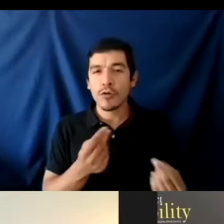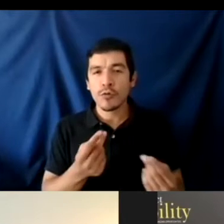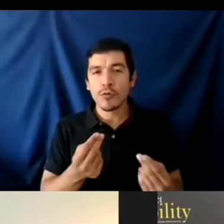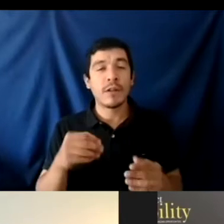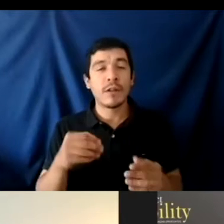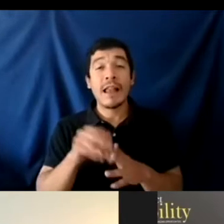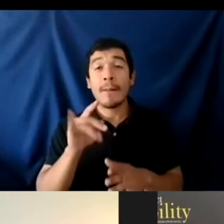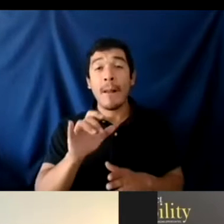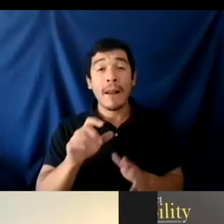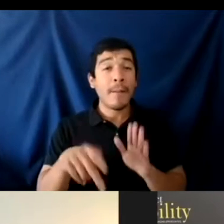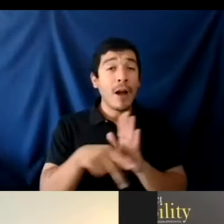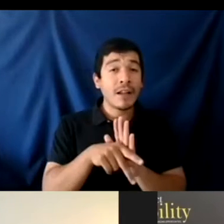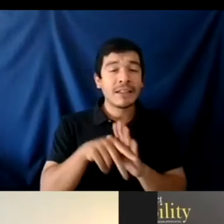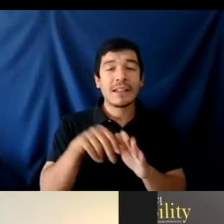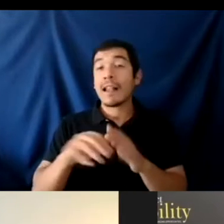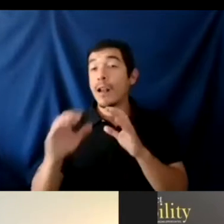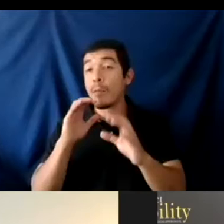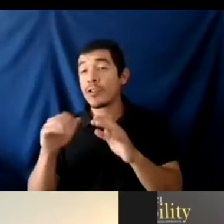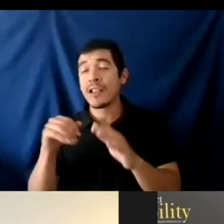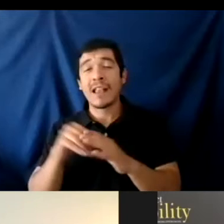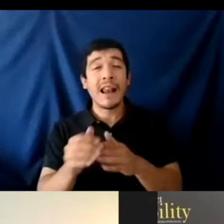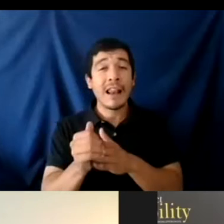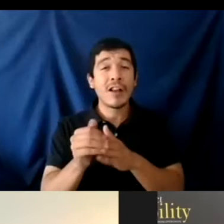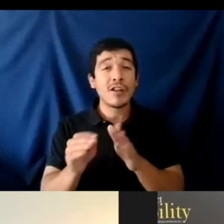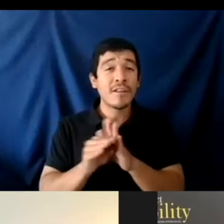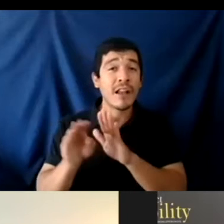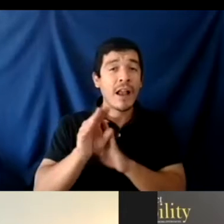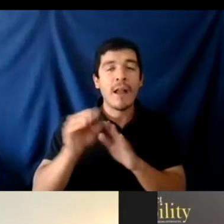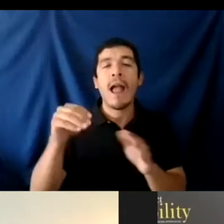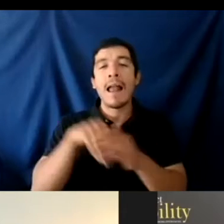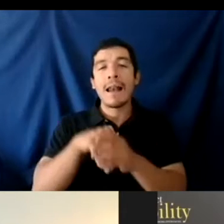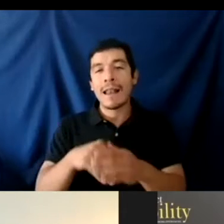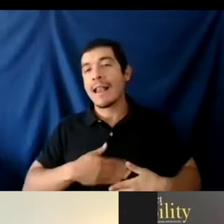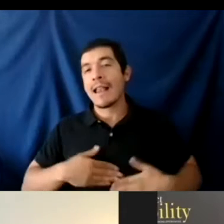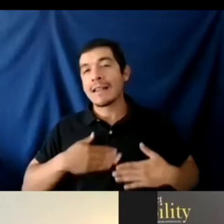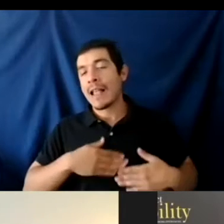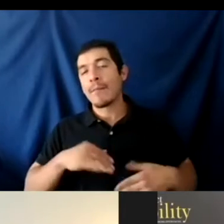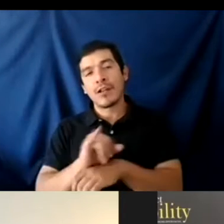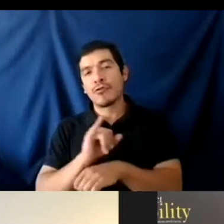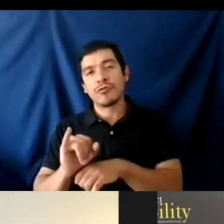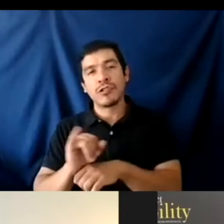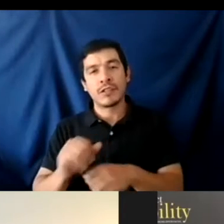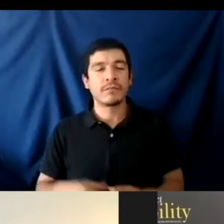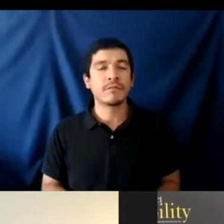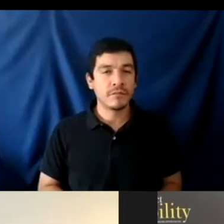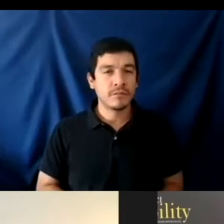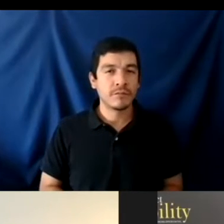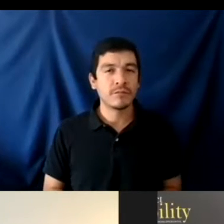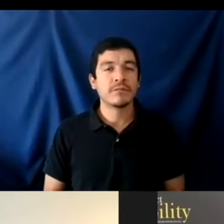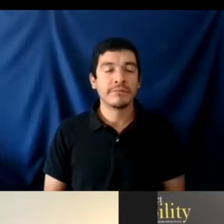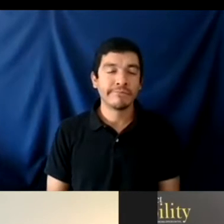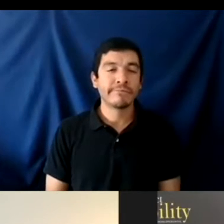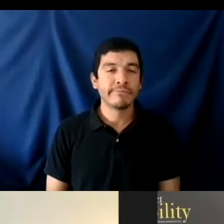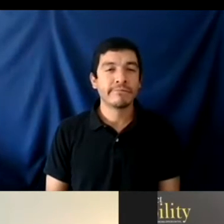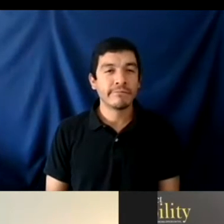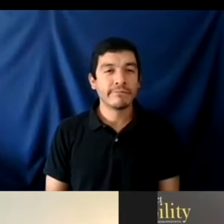in communications, in leadership development, and in all of the work that we do besides.